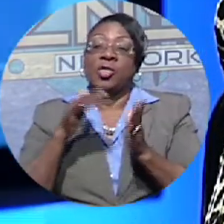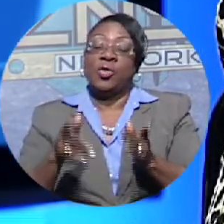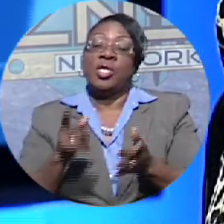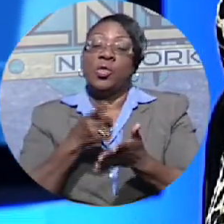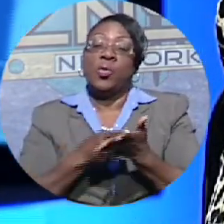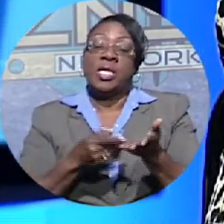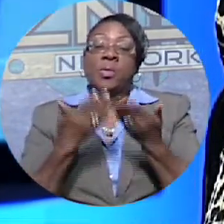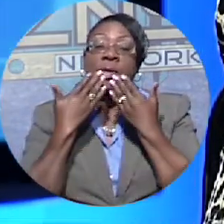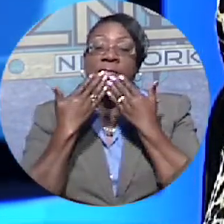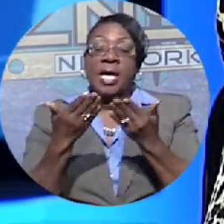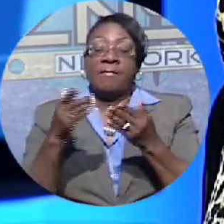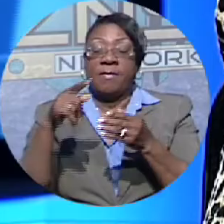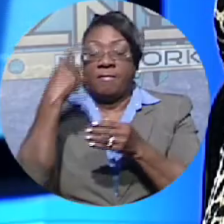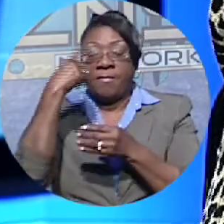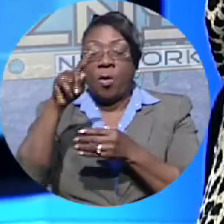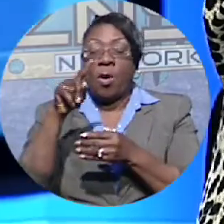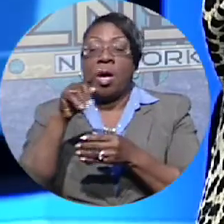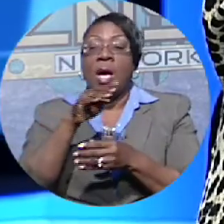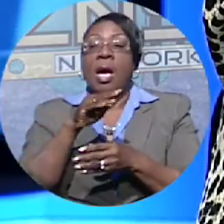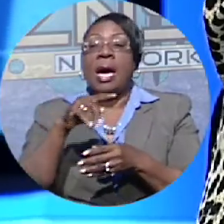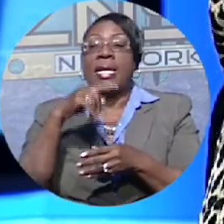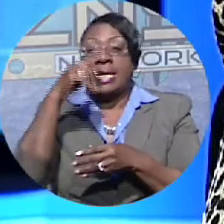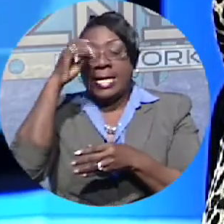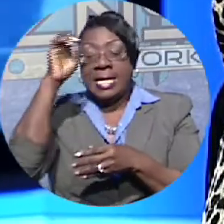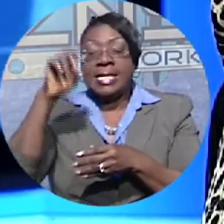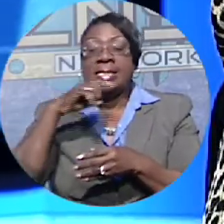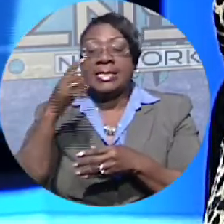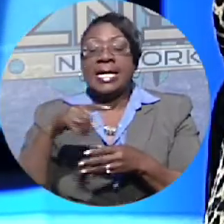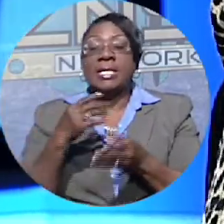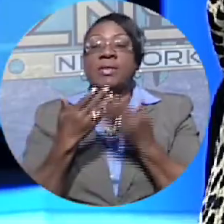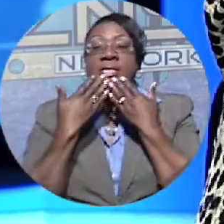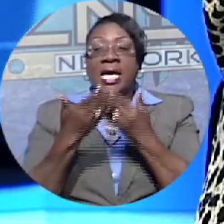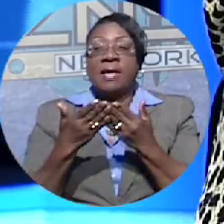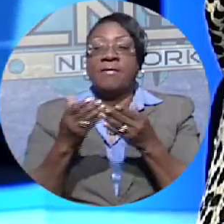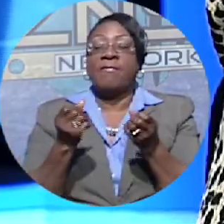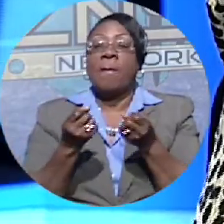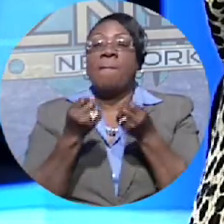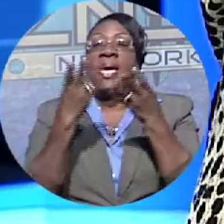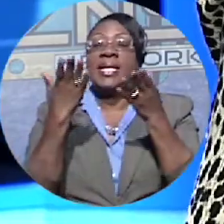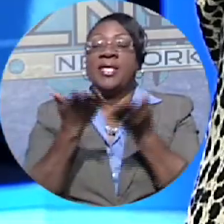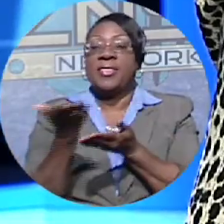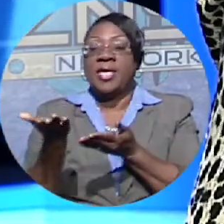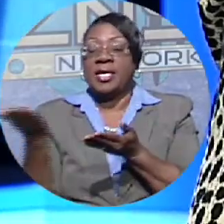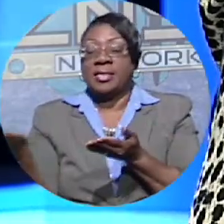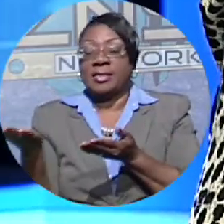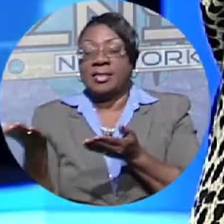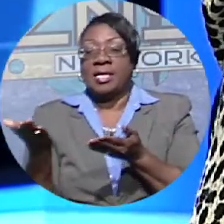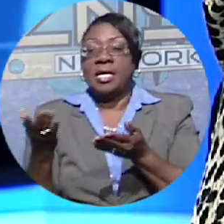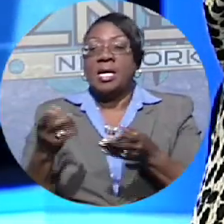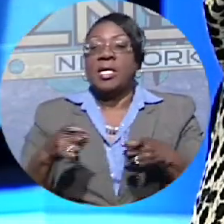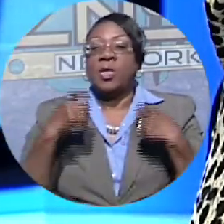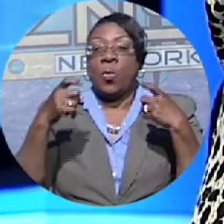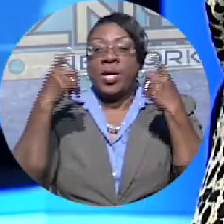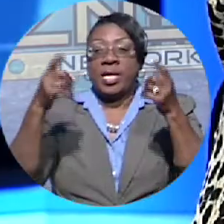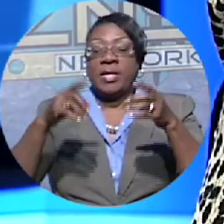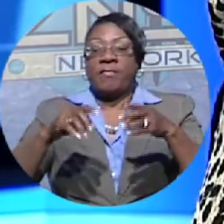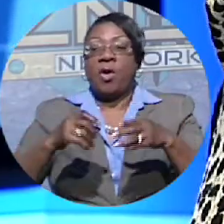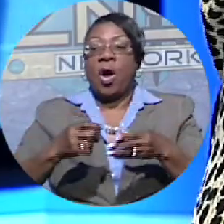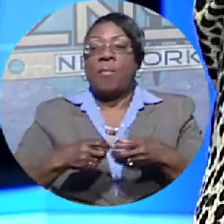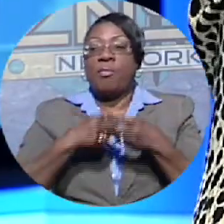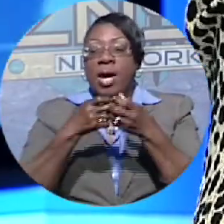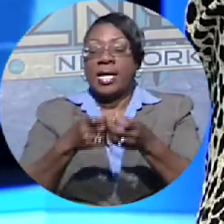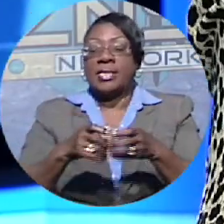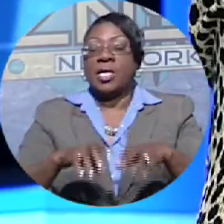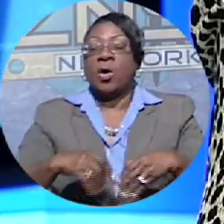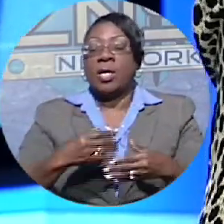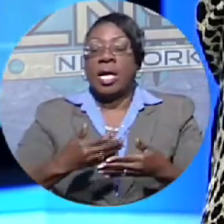for, and Miller was thankful for many things, especially since he won, and the victory came along with a trophy and laptop computer. Here's